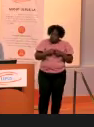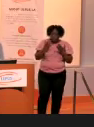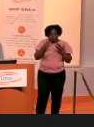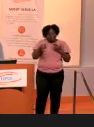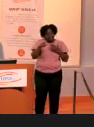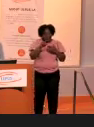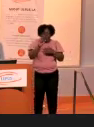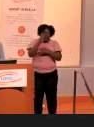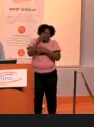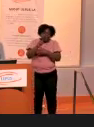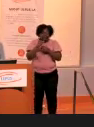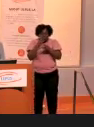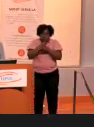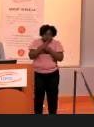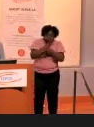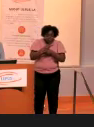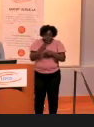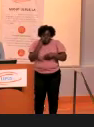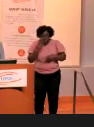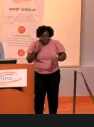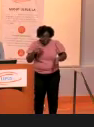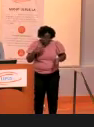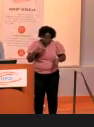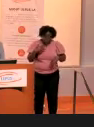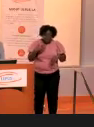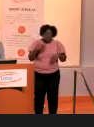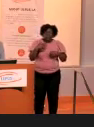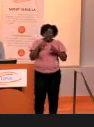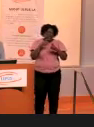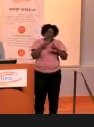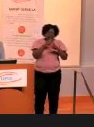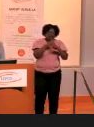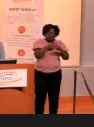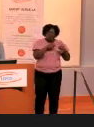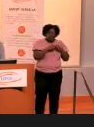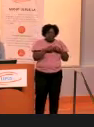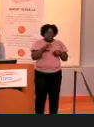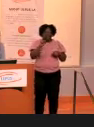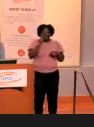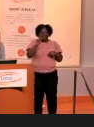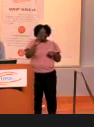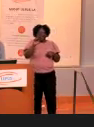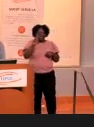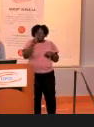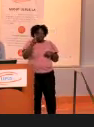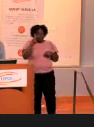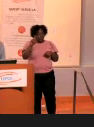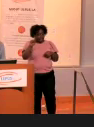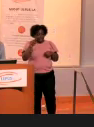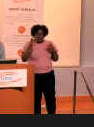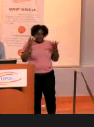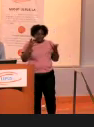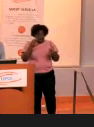lupus patients for longer, we're seeing the complications more and more of long-term steroids and not necessarily